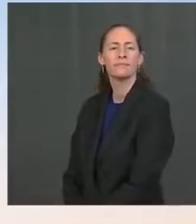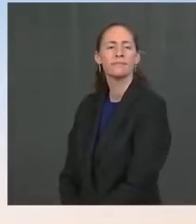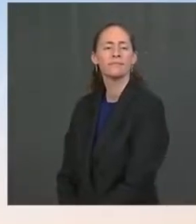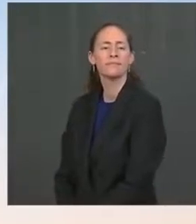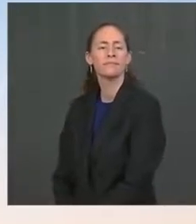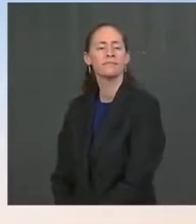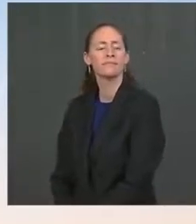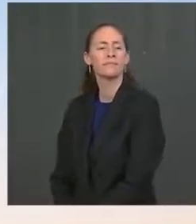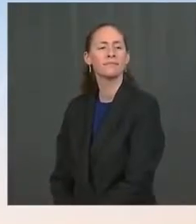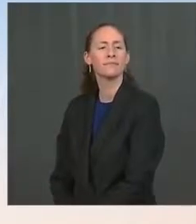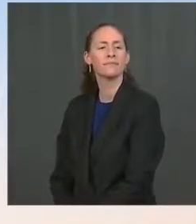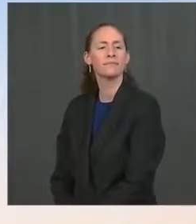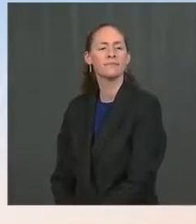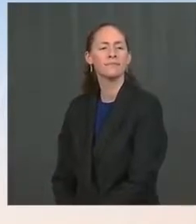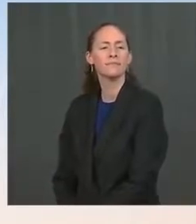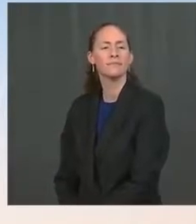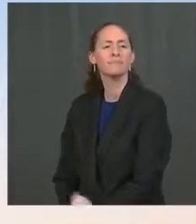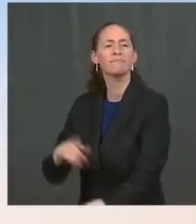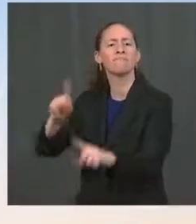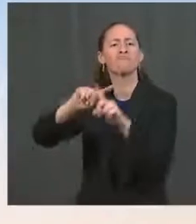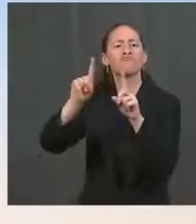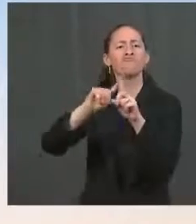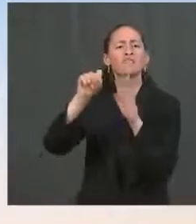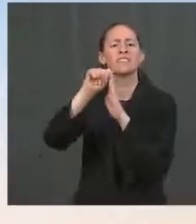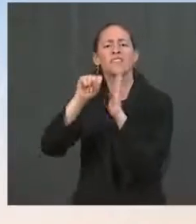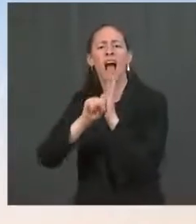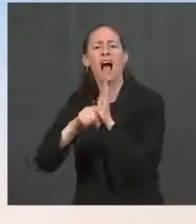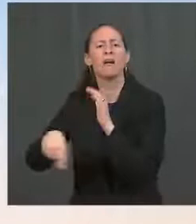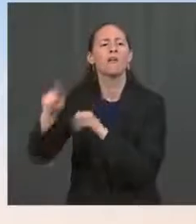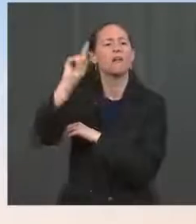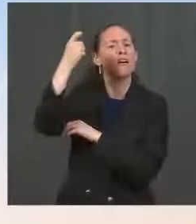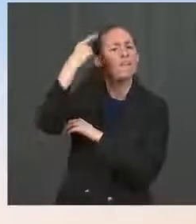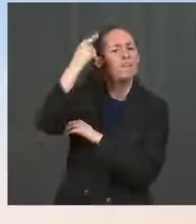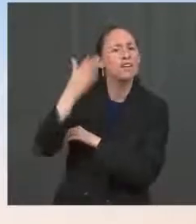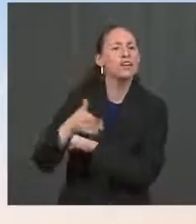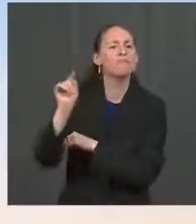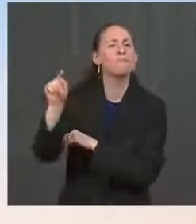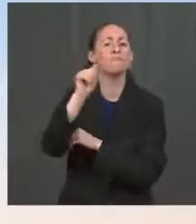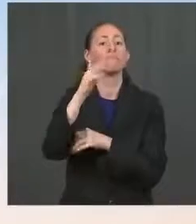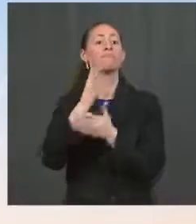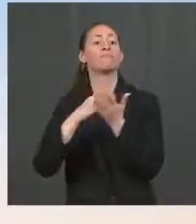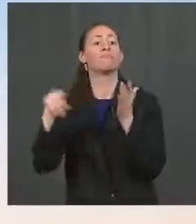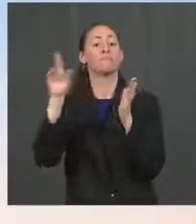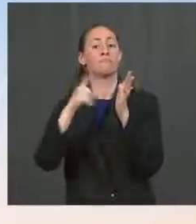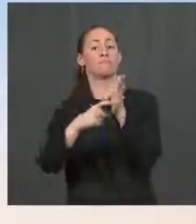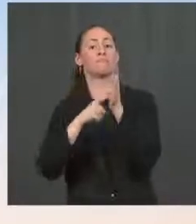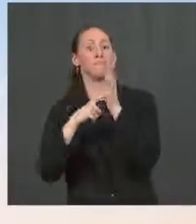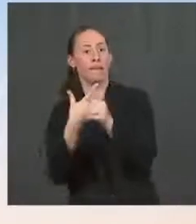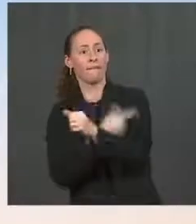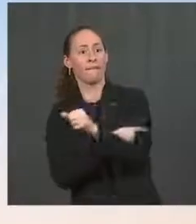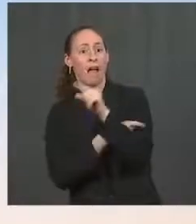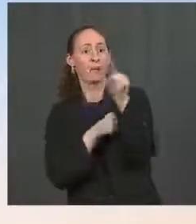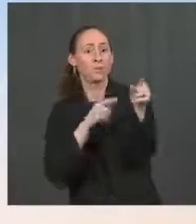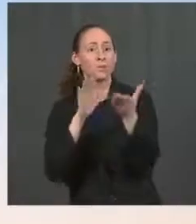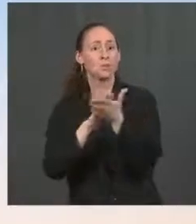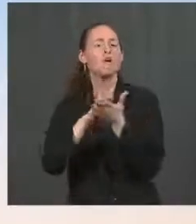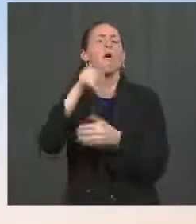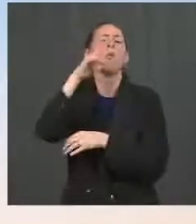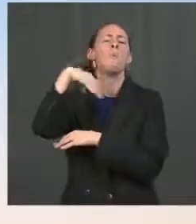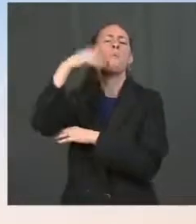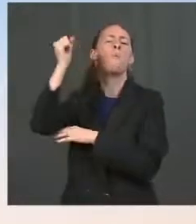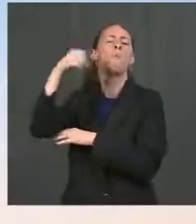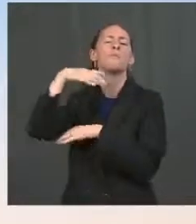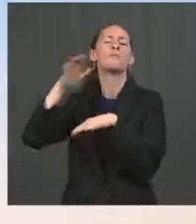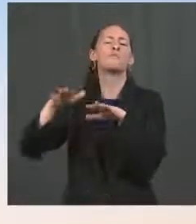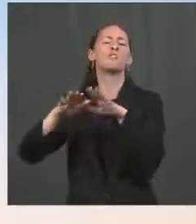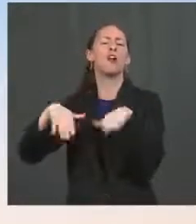states requiring COVID vaccines in schools, obviously for older children, much the same way that they require polio, MMR, a